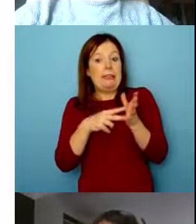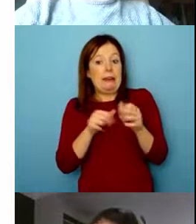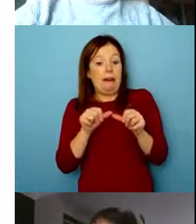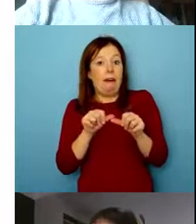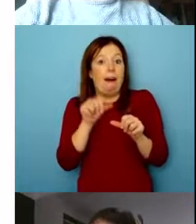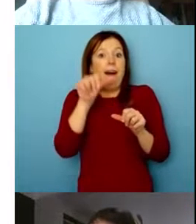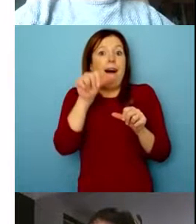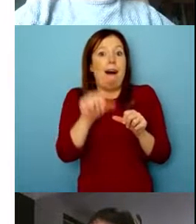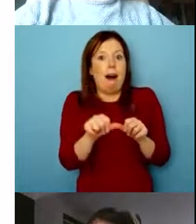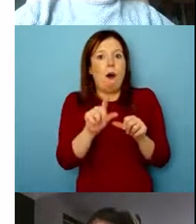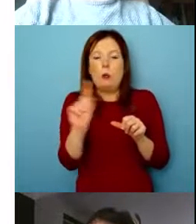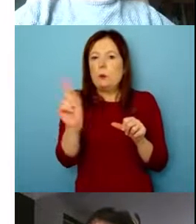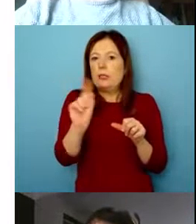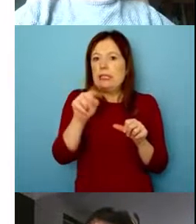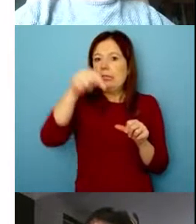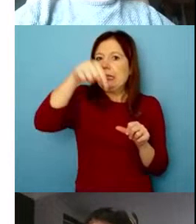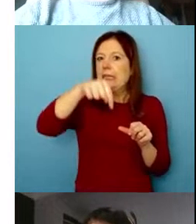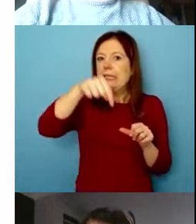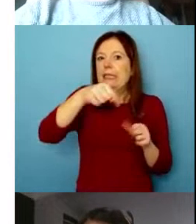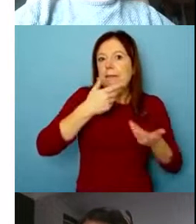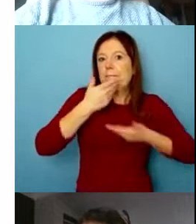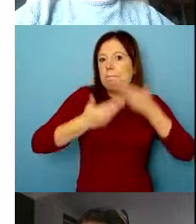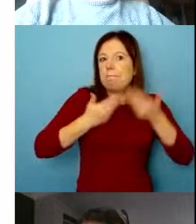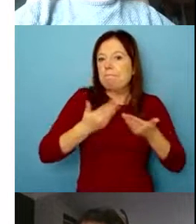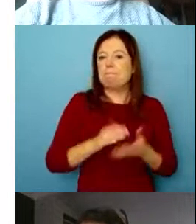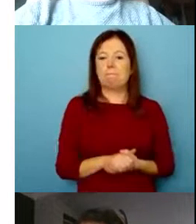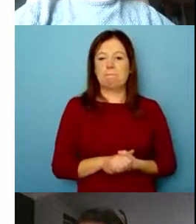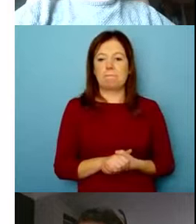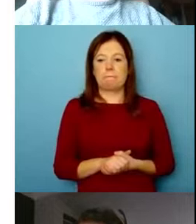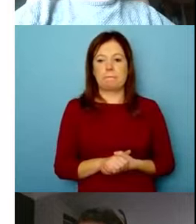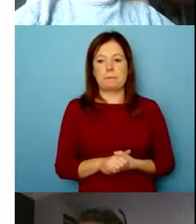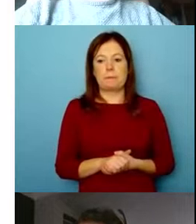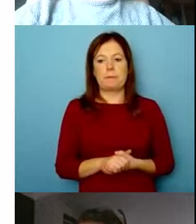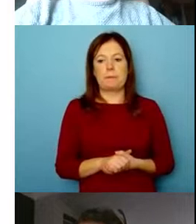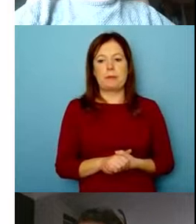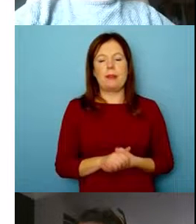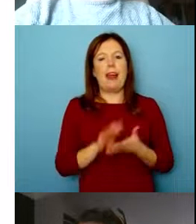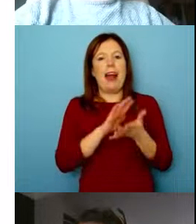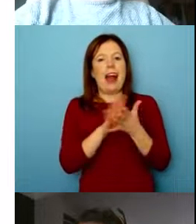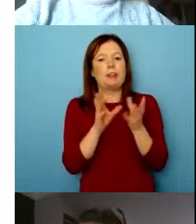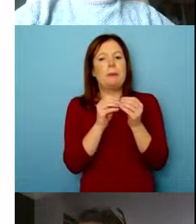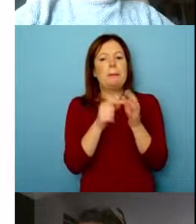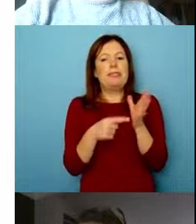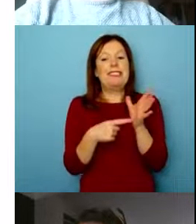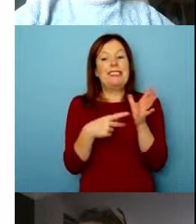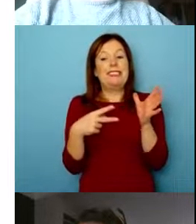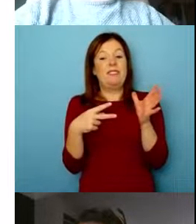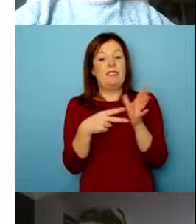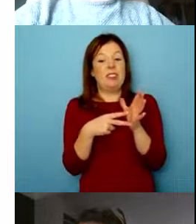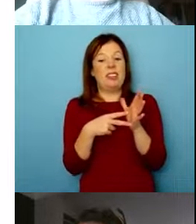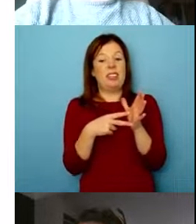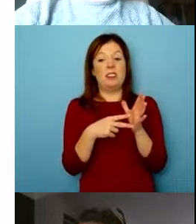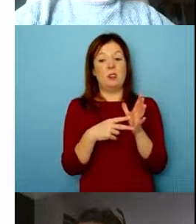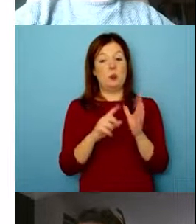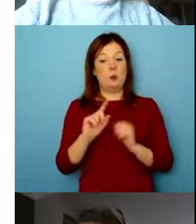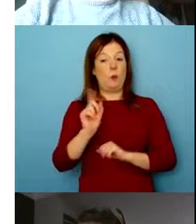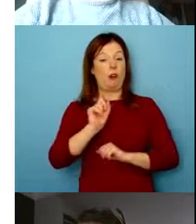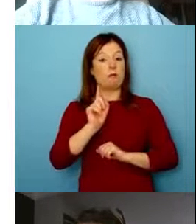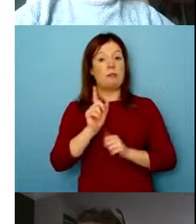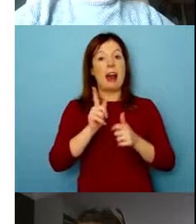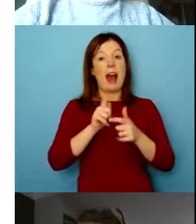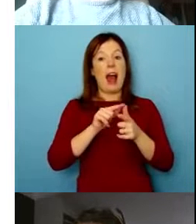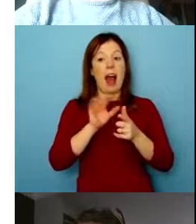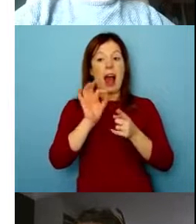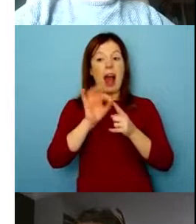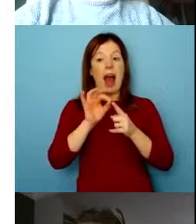of HBBTV might bring to people. So briefly, HBBTV from a technical point of view is a standardized